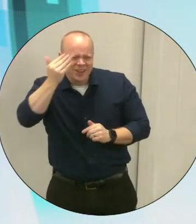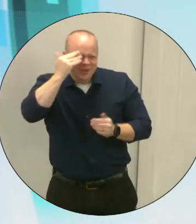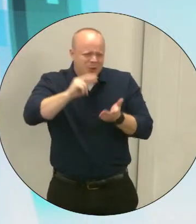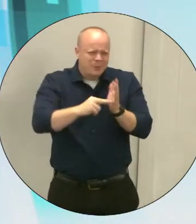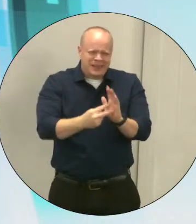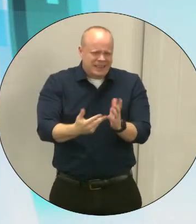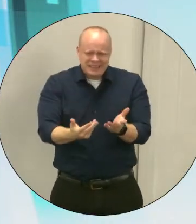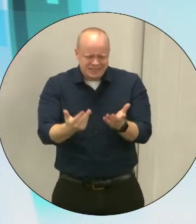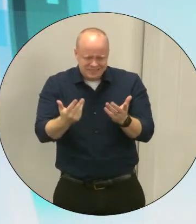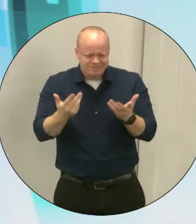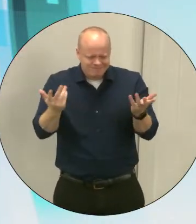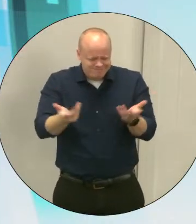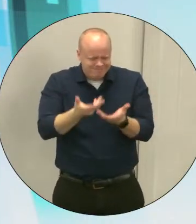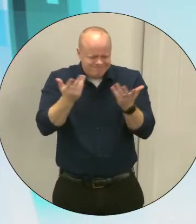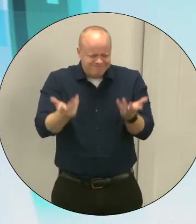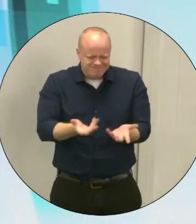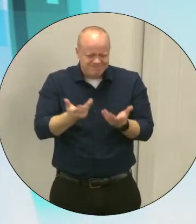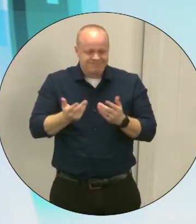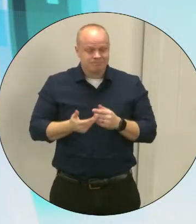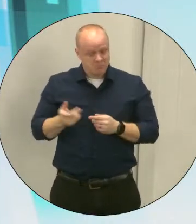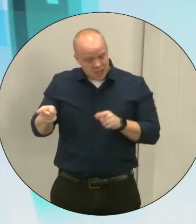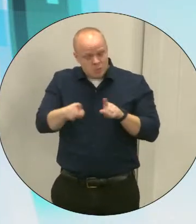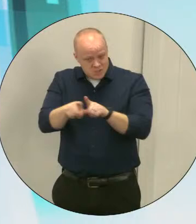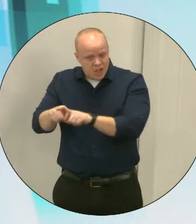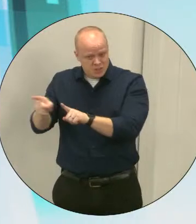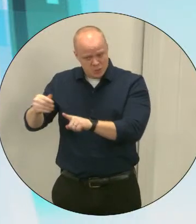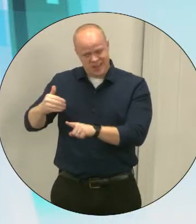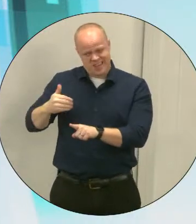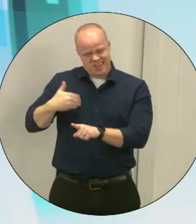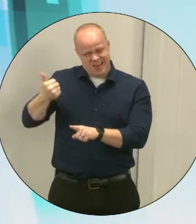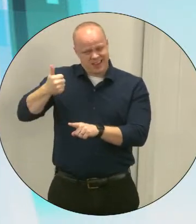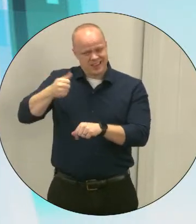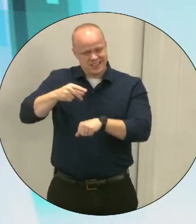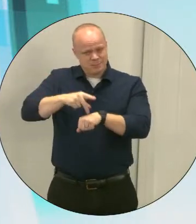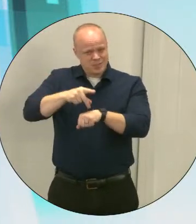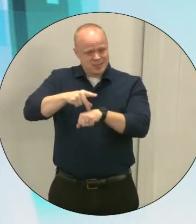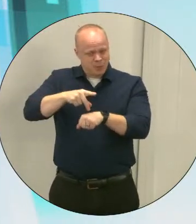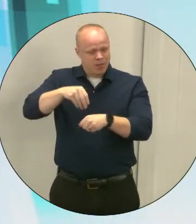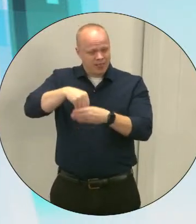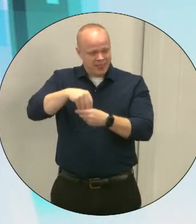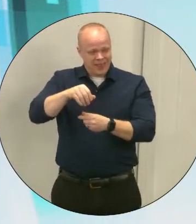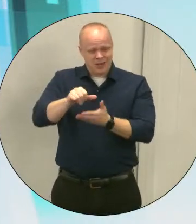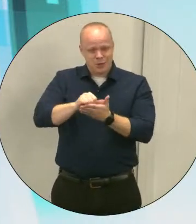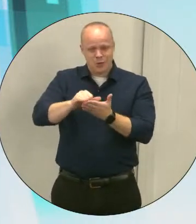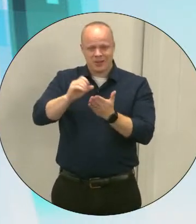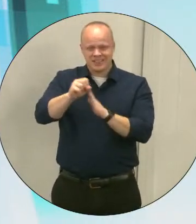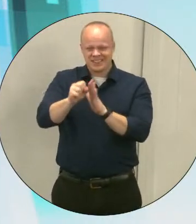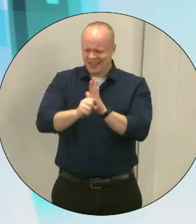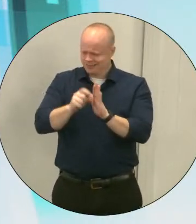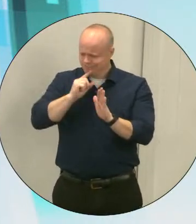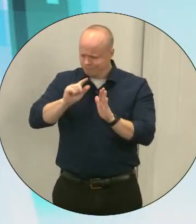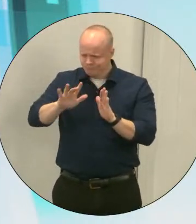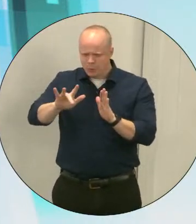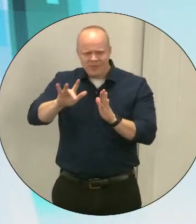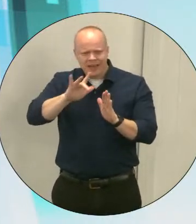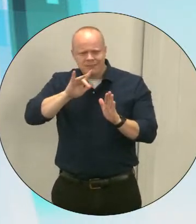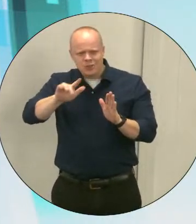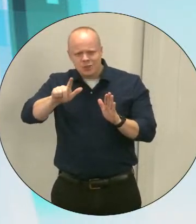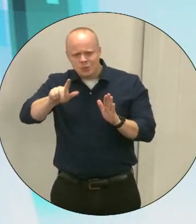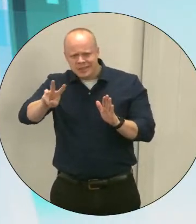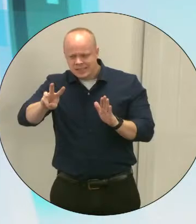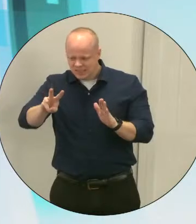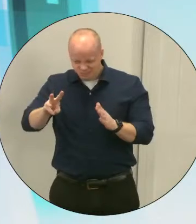Like, he was also the youngest principal in New York State at like 25, 26. Where's his